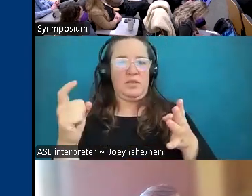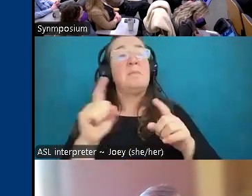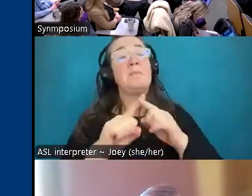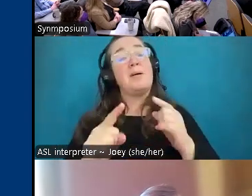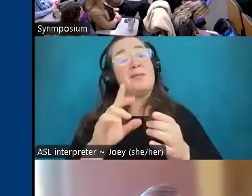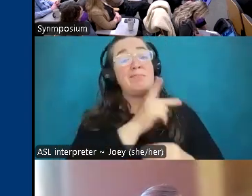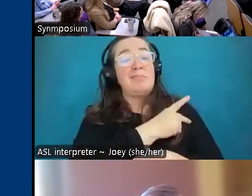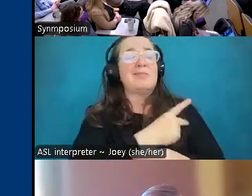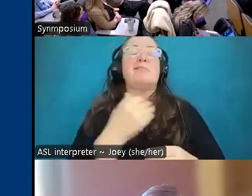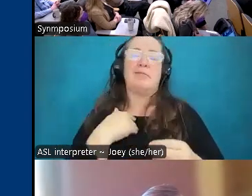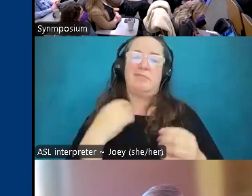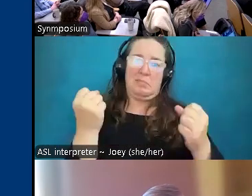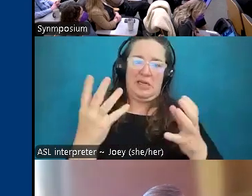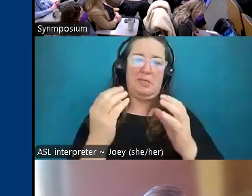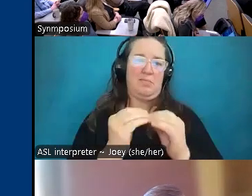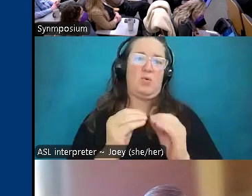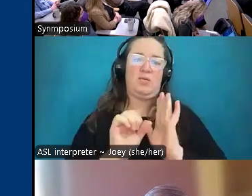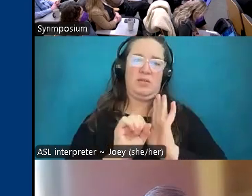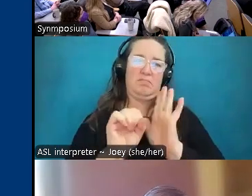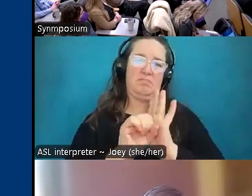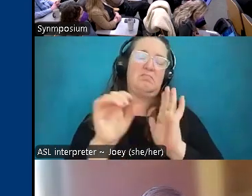Could I have the next slide?